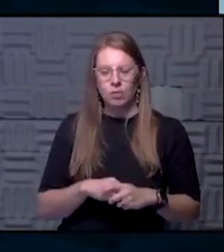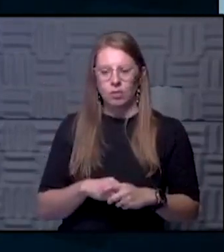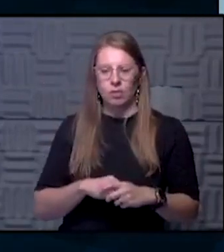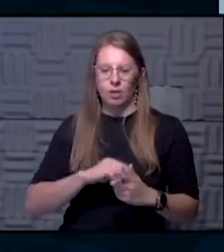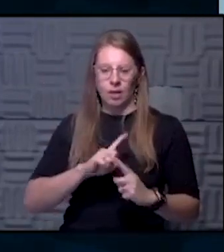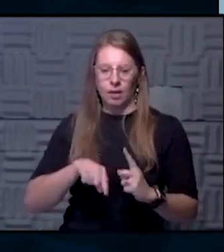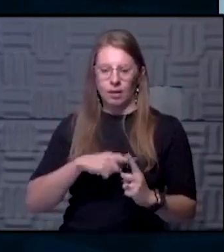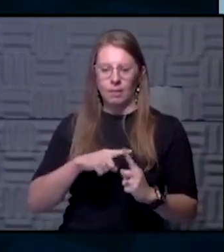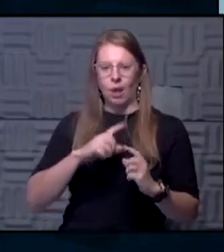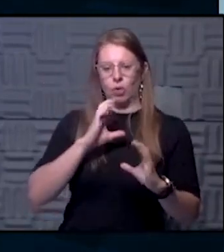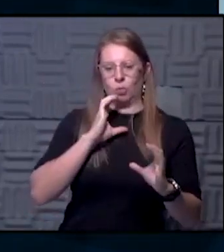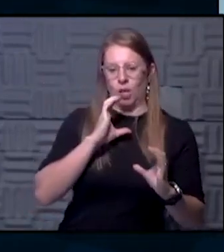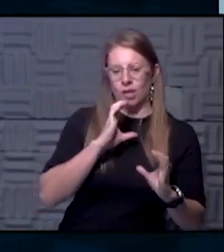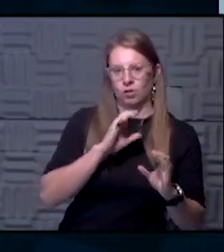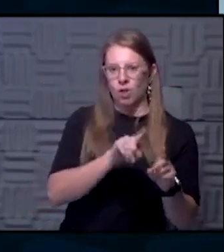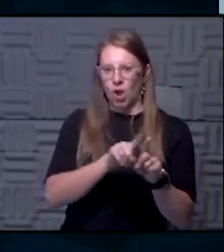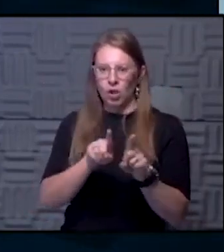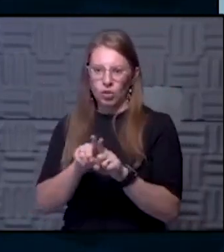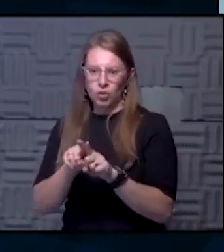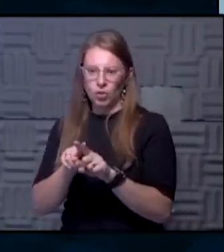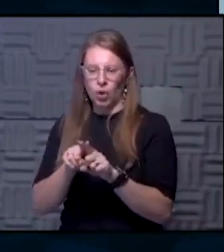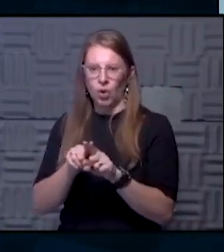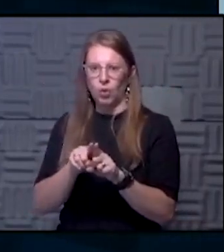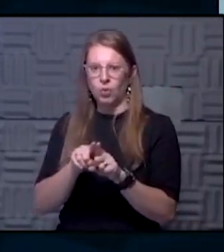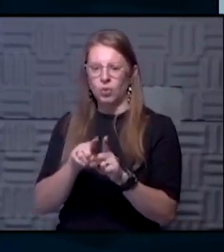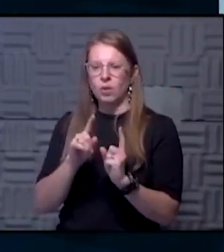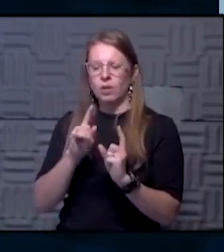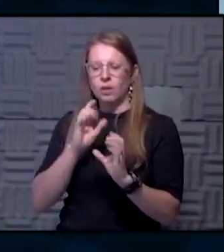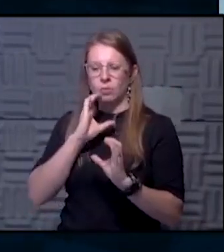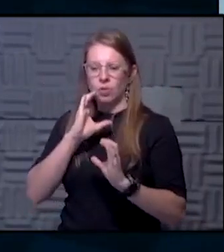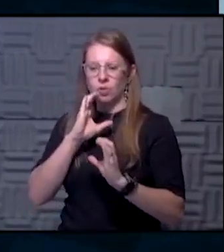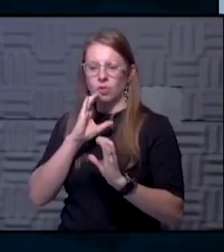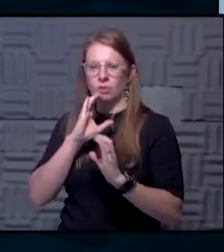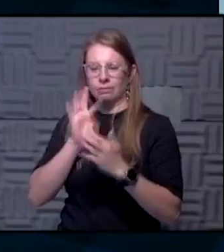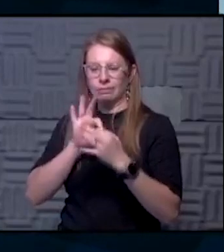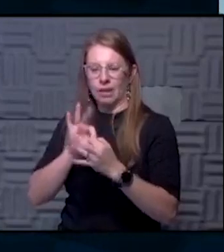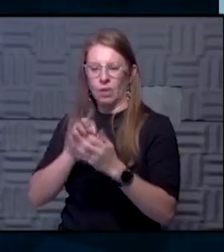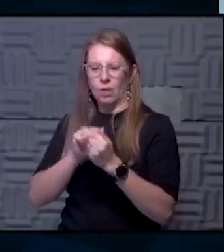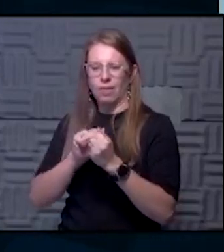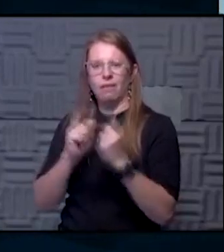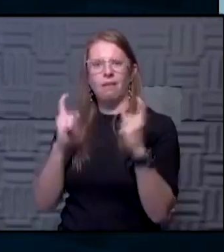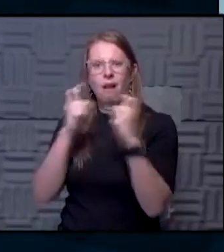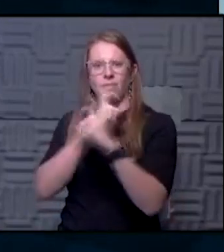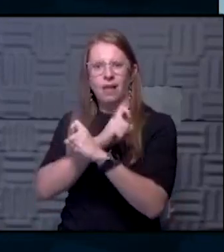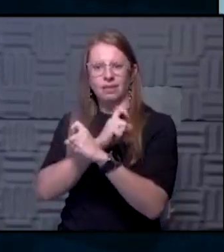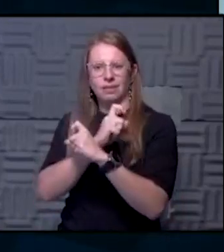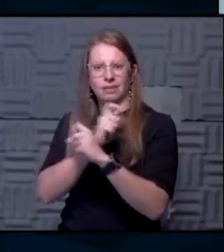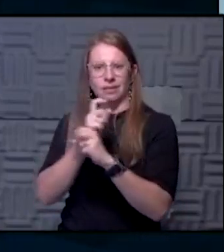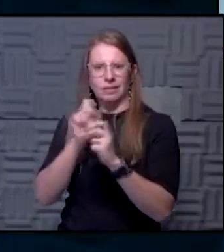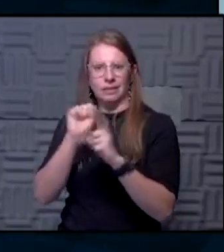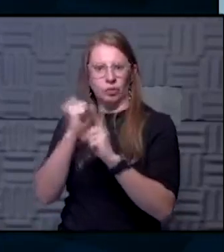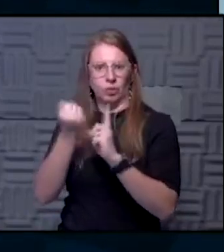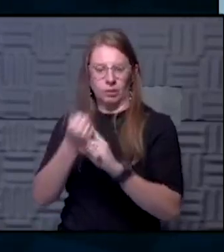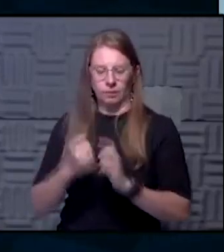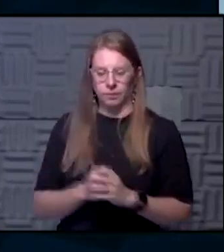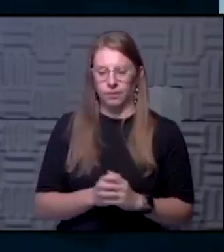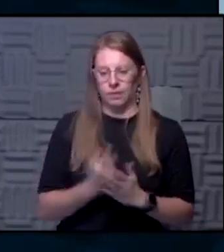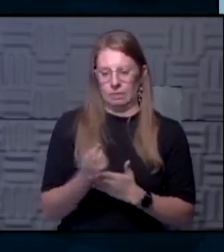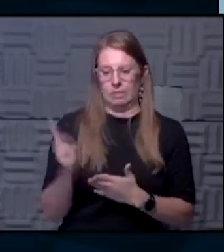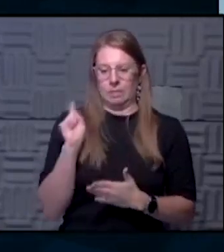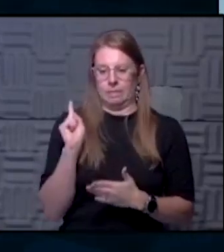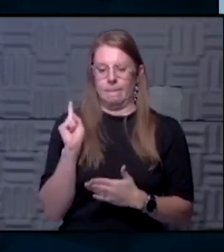and risk communication about complex matters. We recently, a week